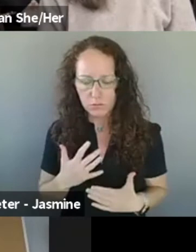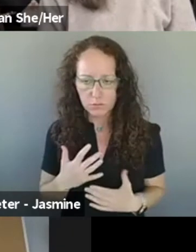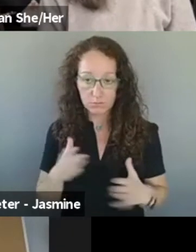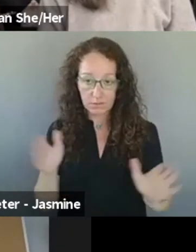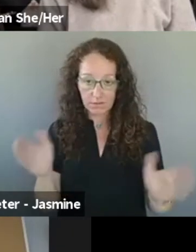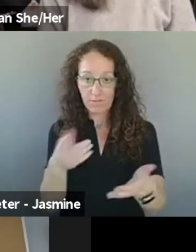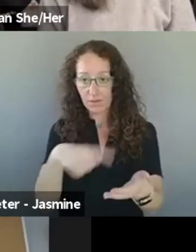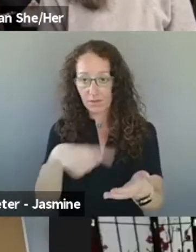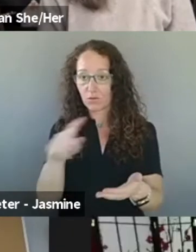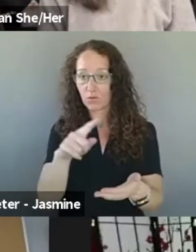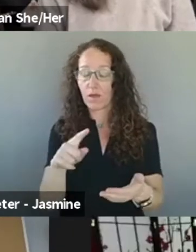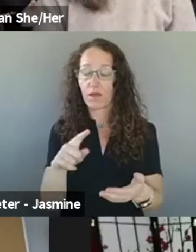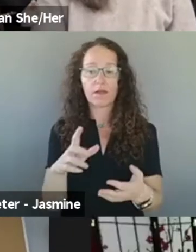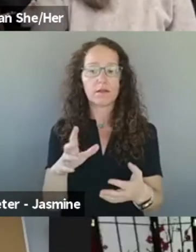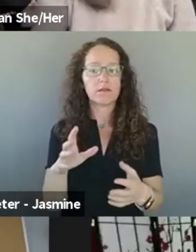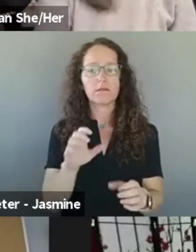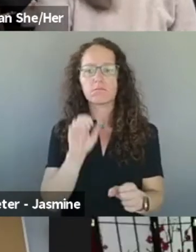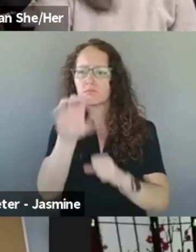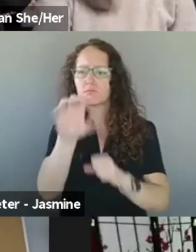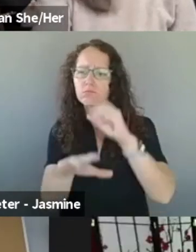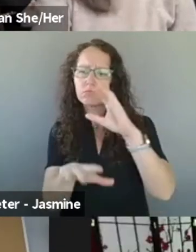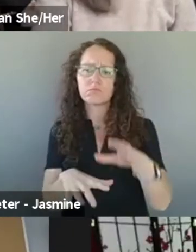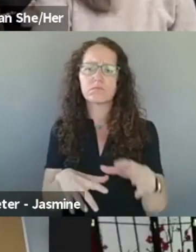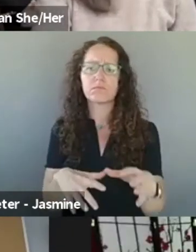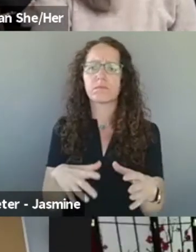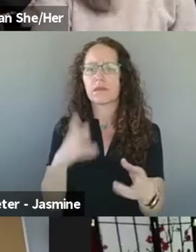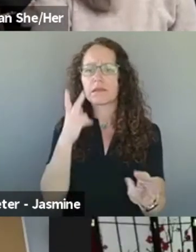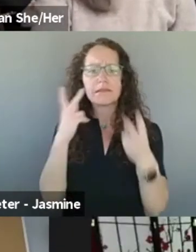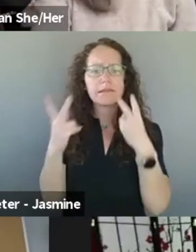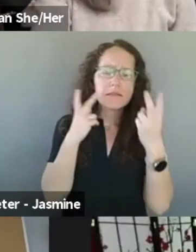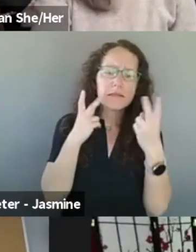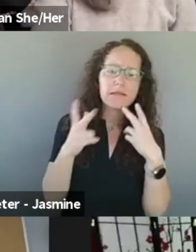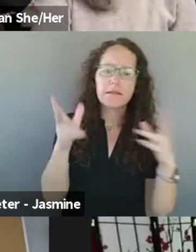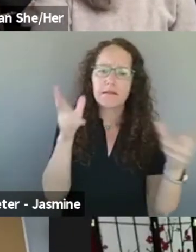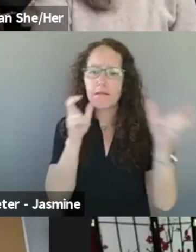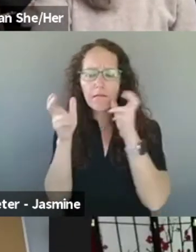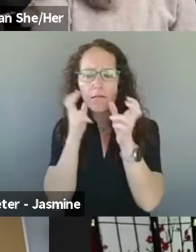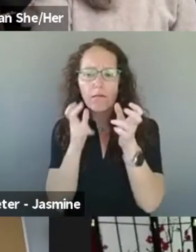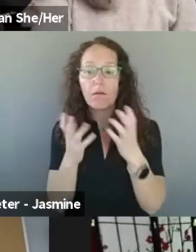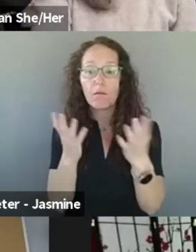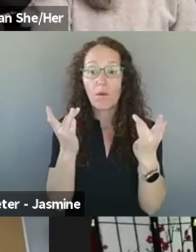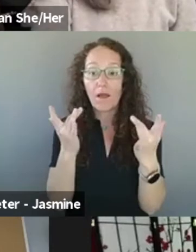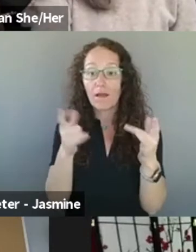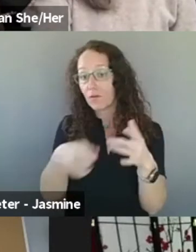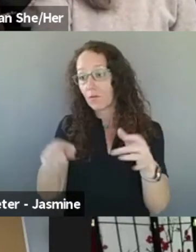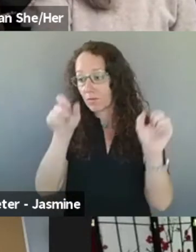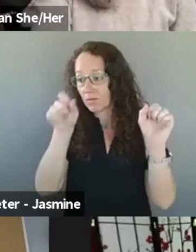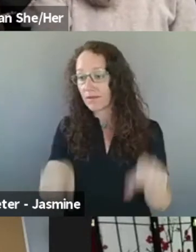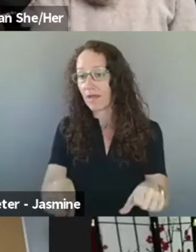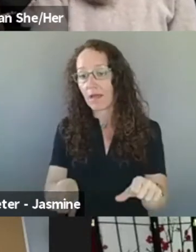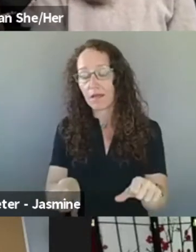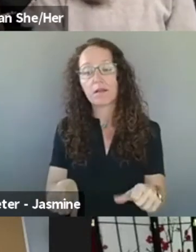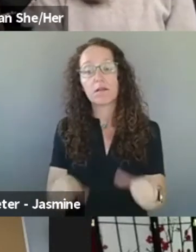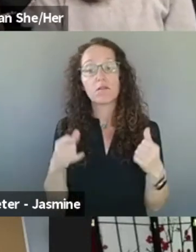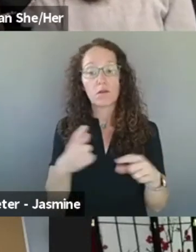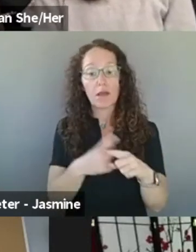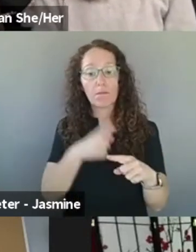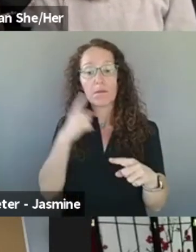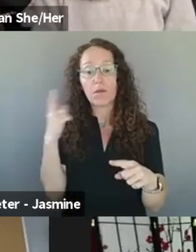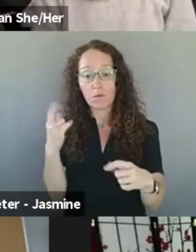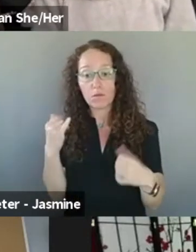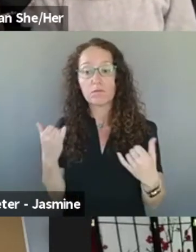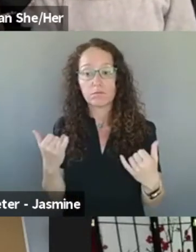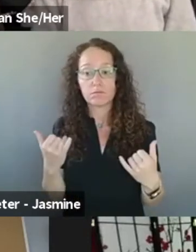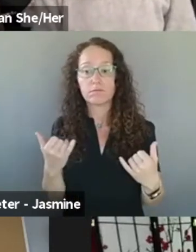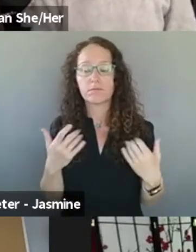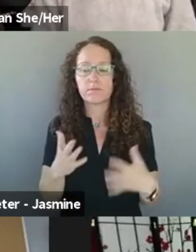your voice matters here. I invite you to do so because you can. To simply reach in, take a deep